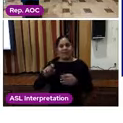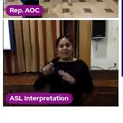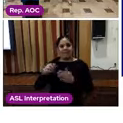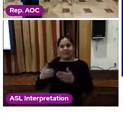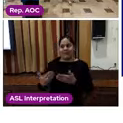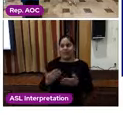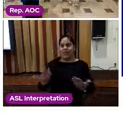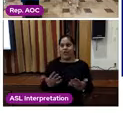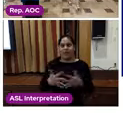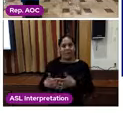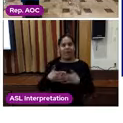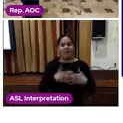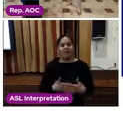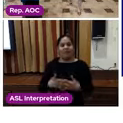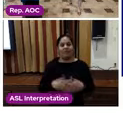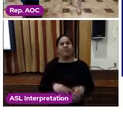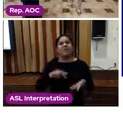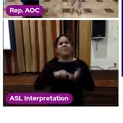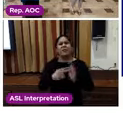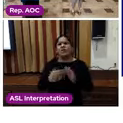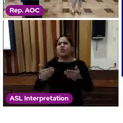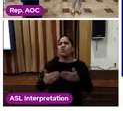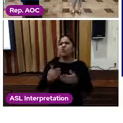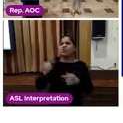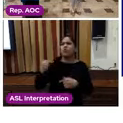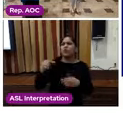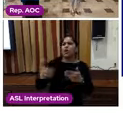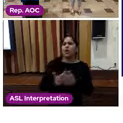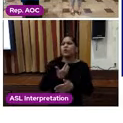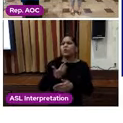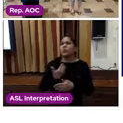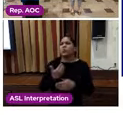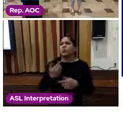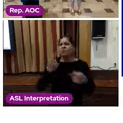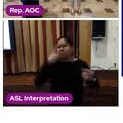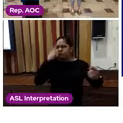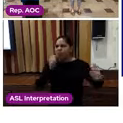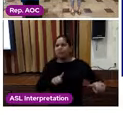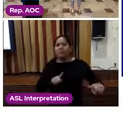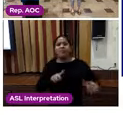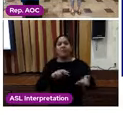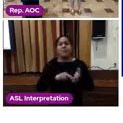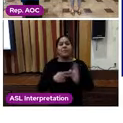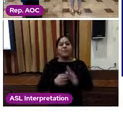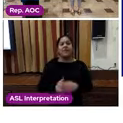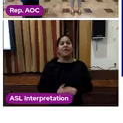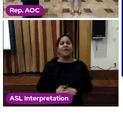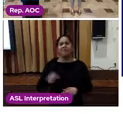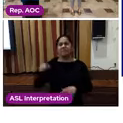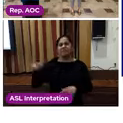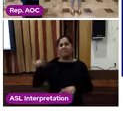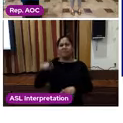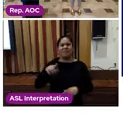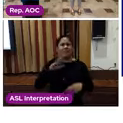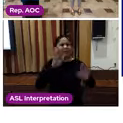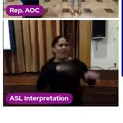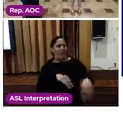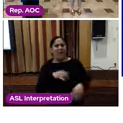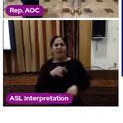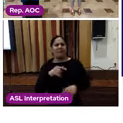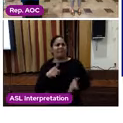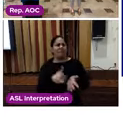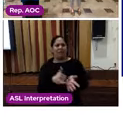So, what is the Green New Deal all about? 2 years ago, we introduced it. They said, this is pie in the sky. This